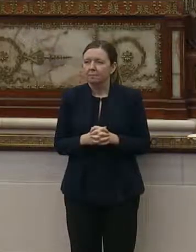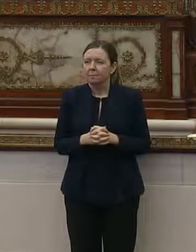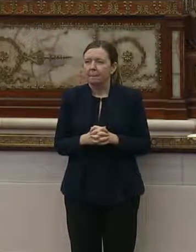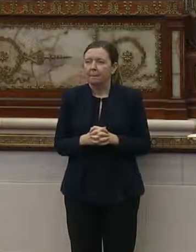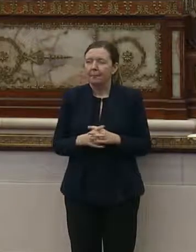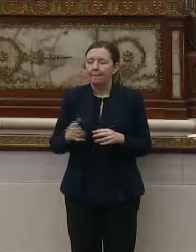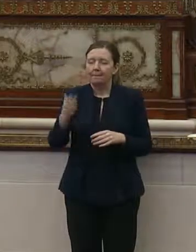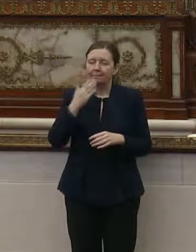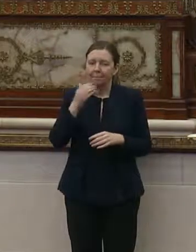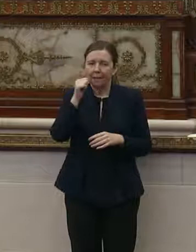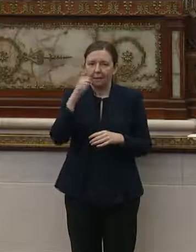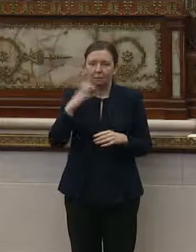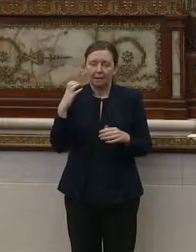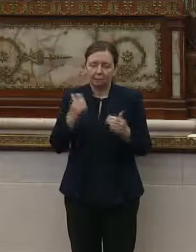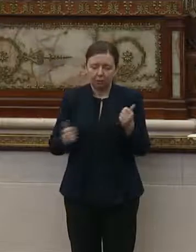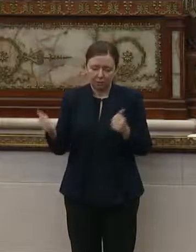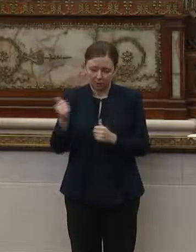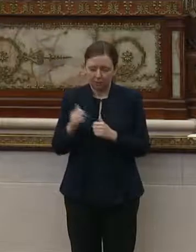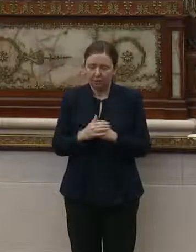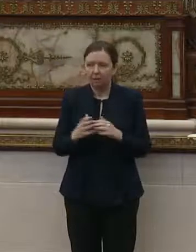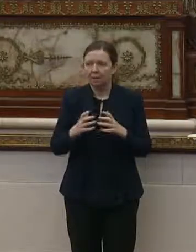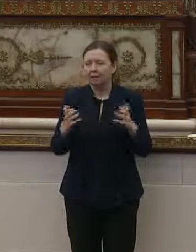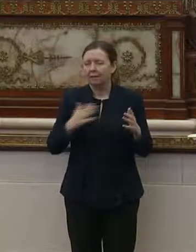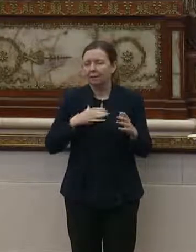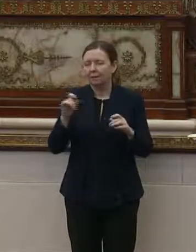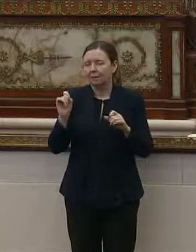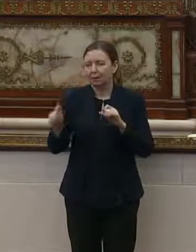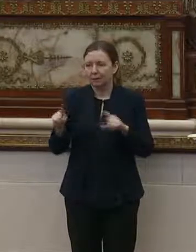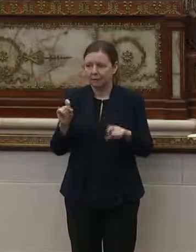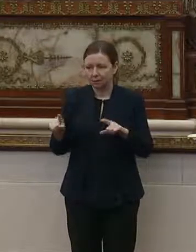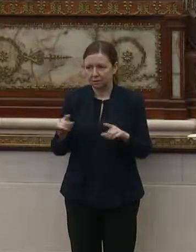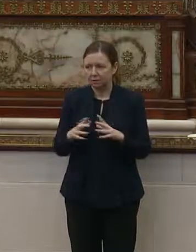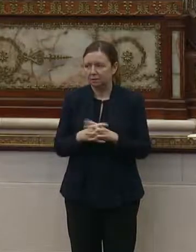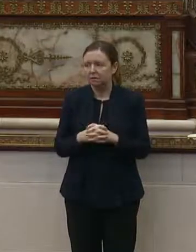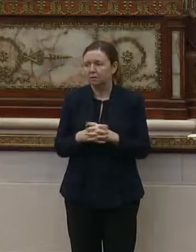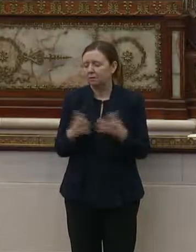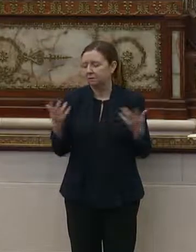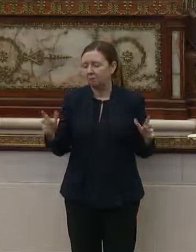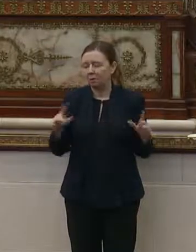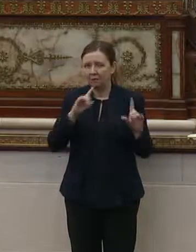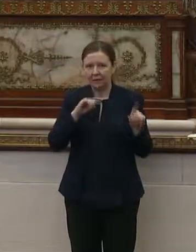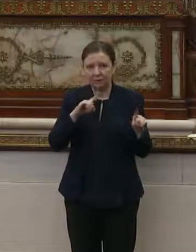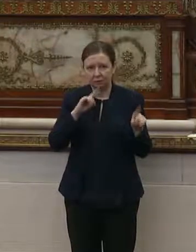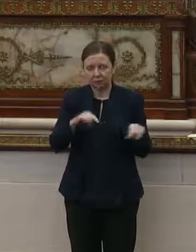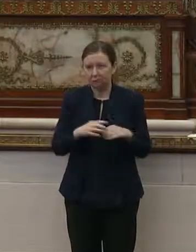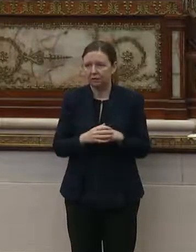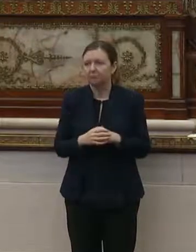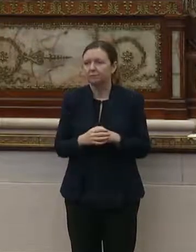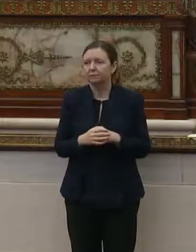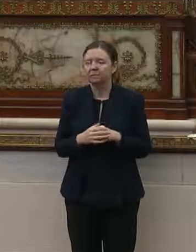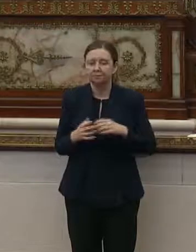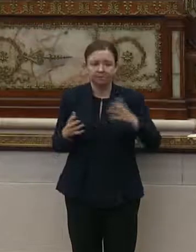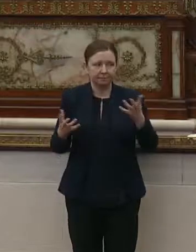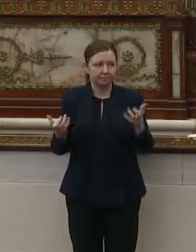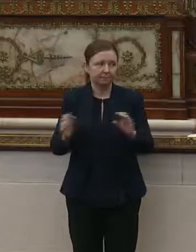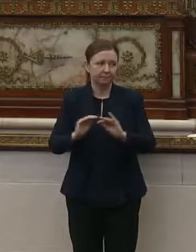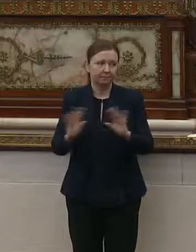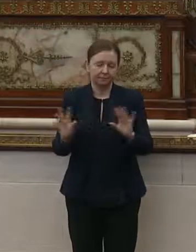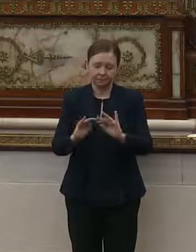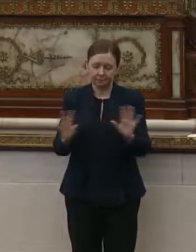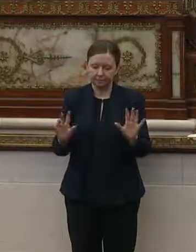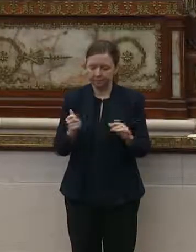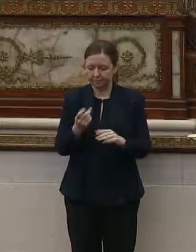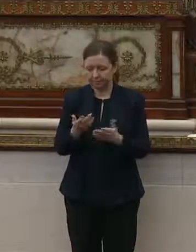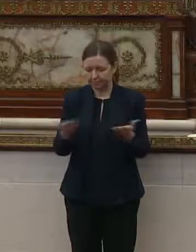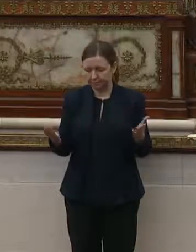Well, thank you, Madam Chair. A lot of my questions were already answered. I just wanted to just clarify just a